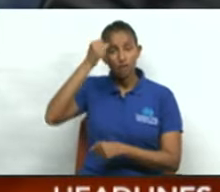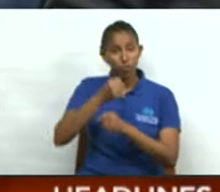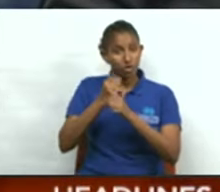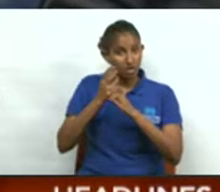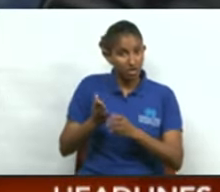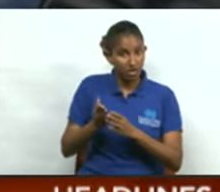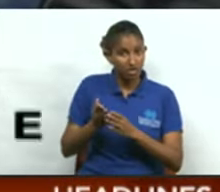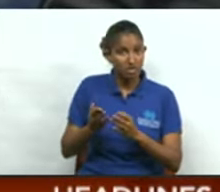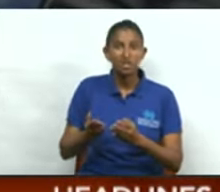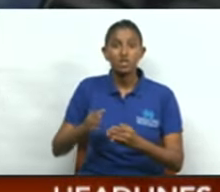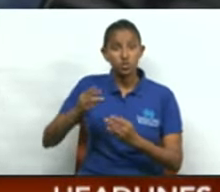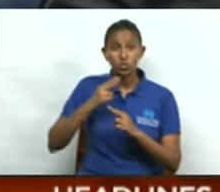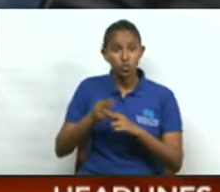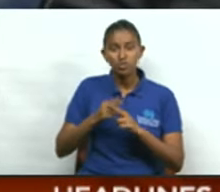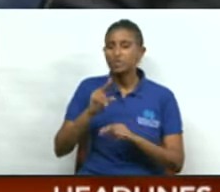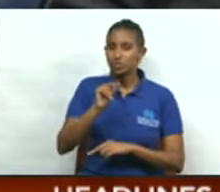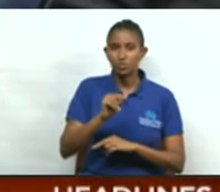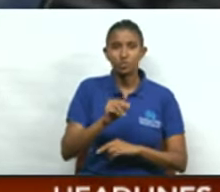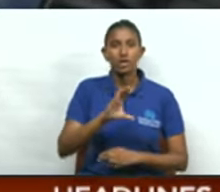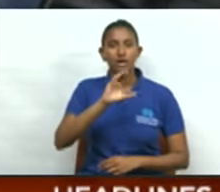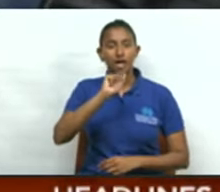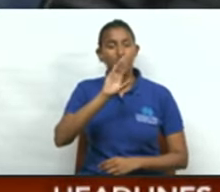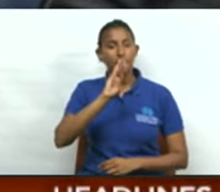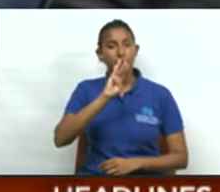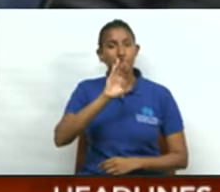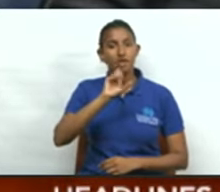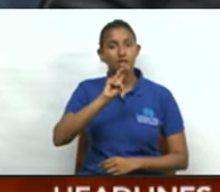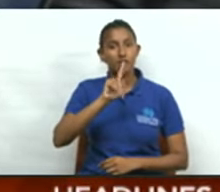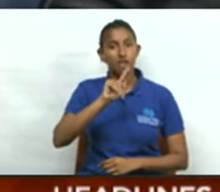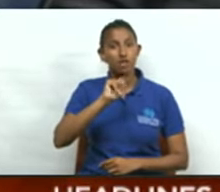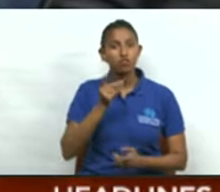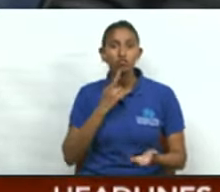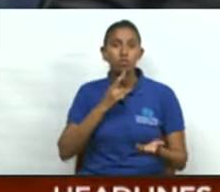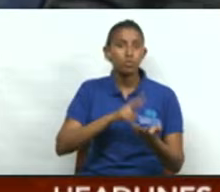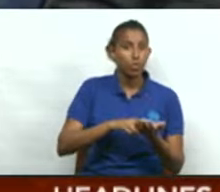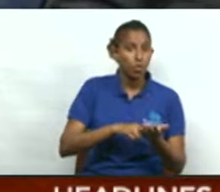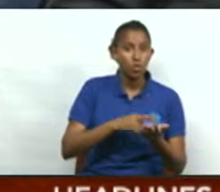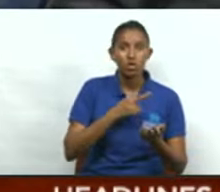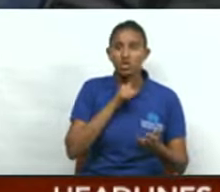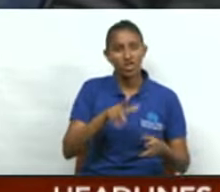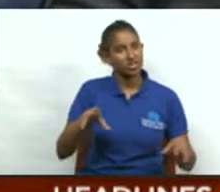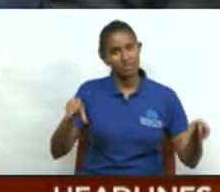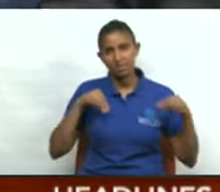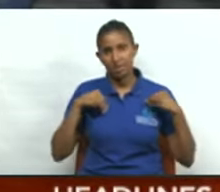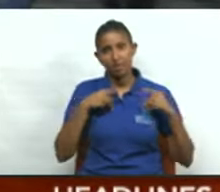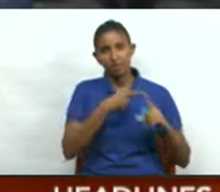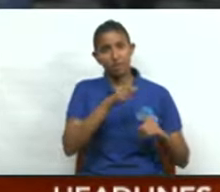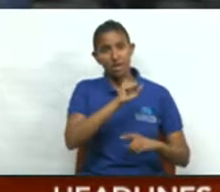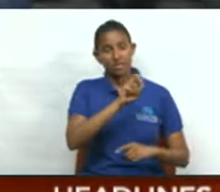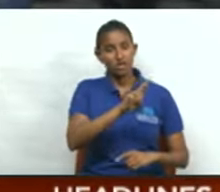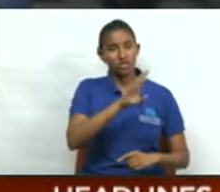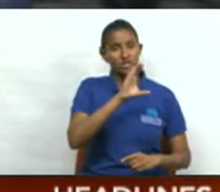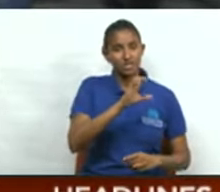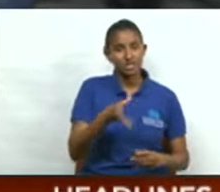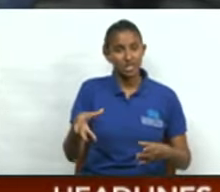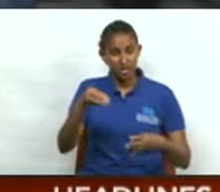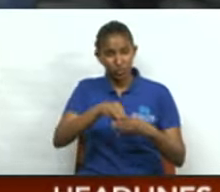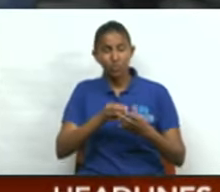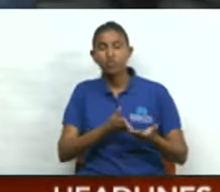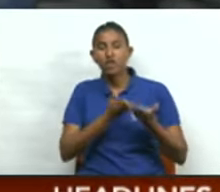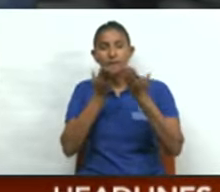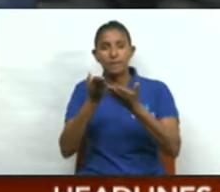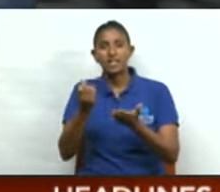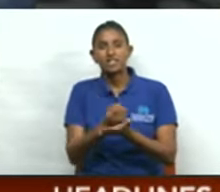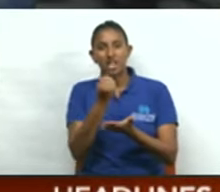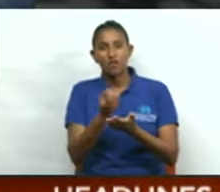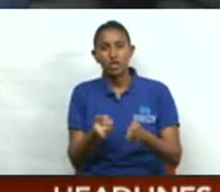has rejected the report from the Salaries Review Commission, which included proposals for the salary increases. Today, the Finance Minister revealed that there